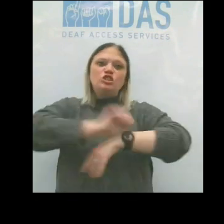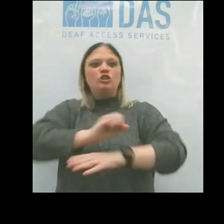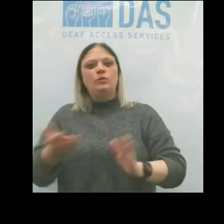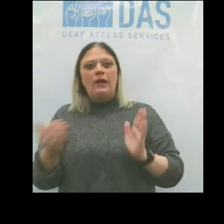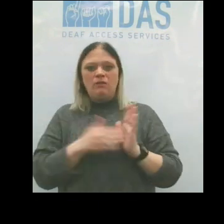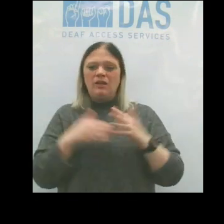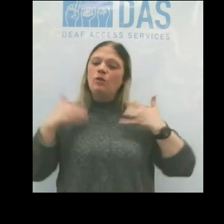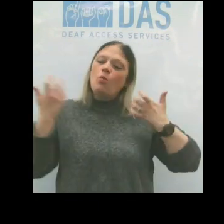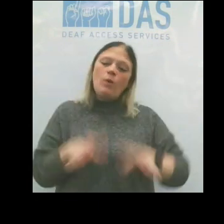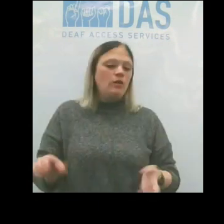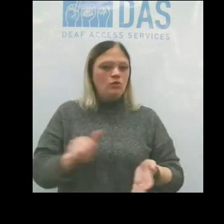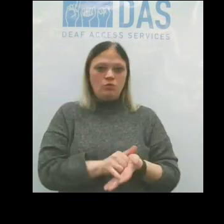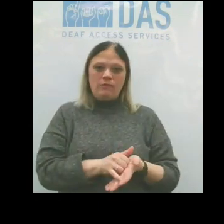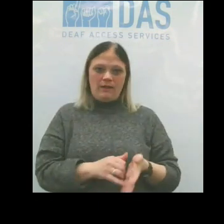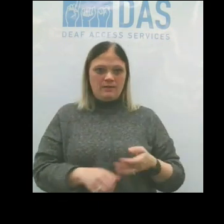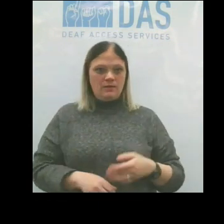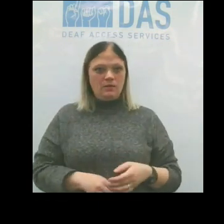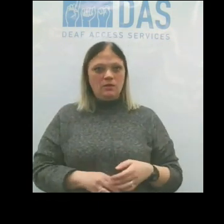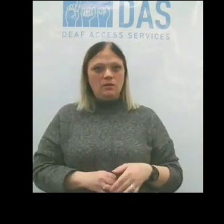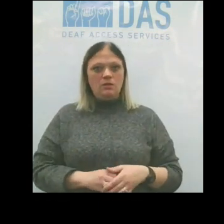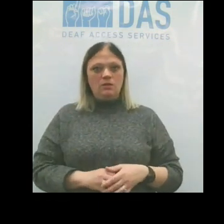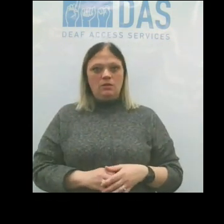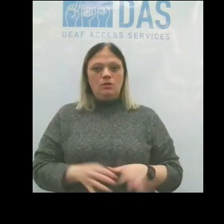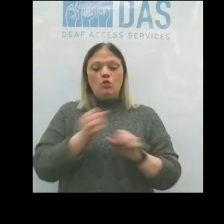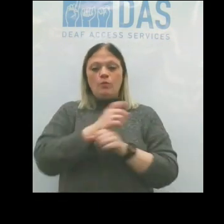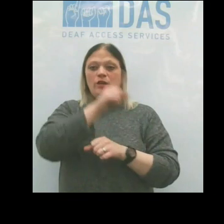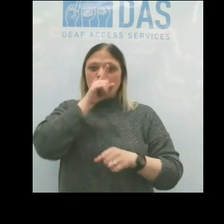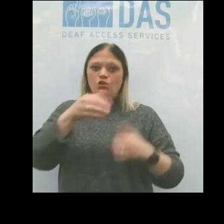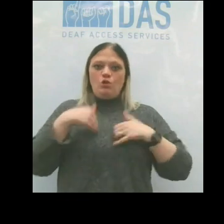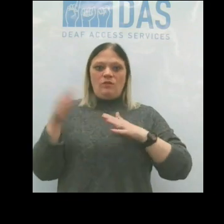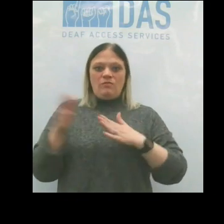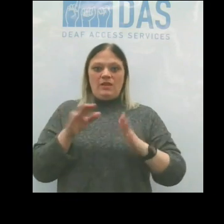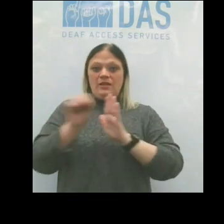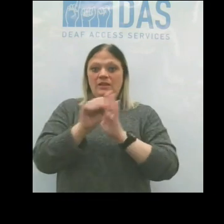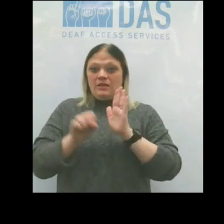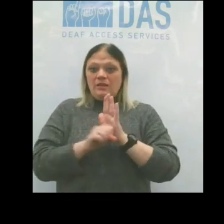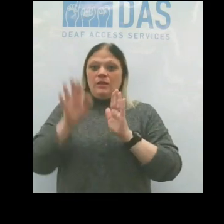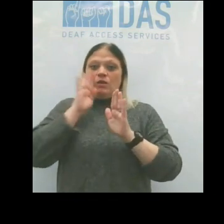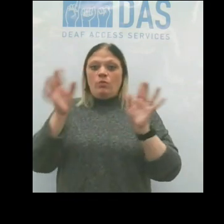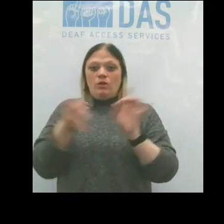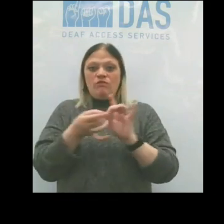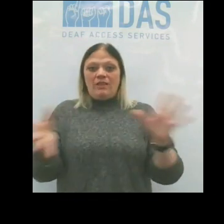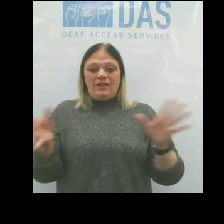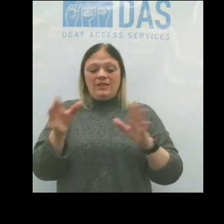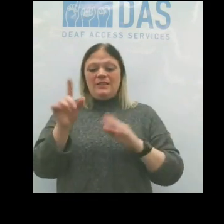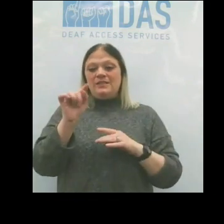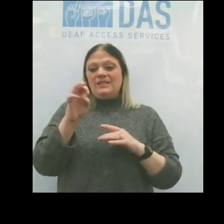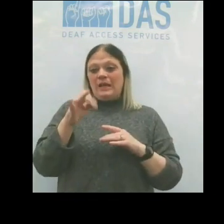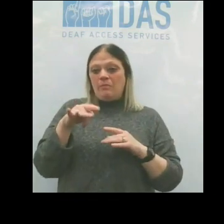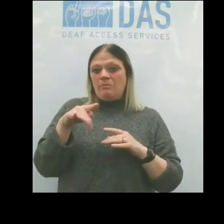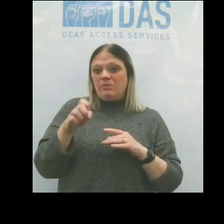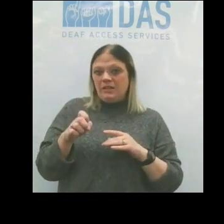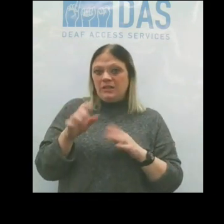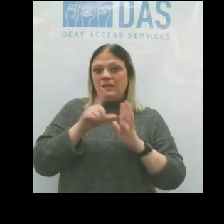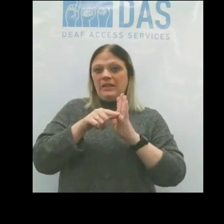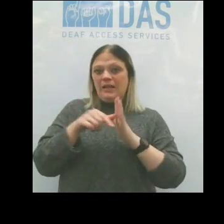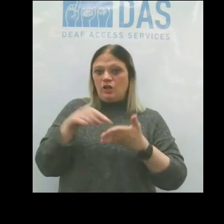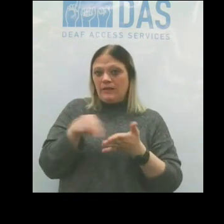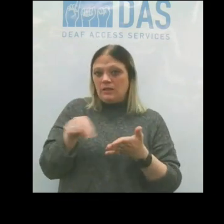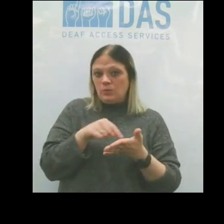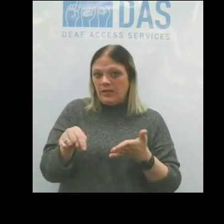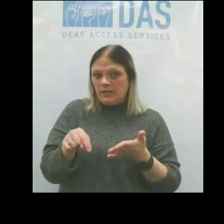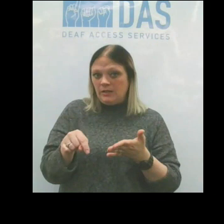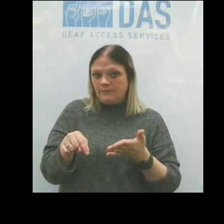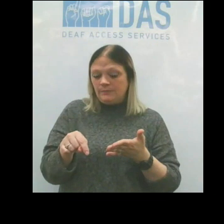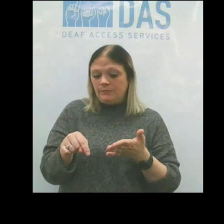none of us want to do that. So make certain you get your plan. The state is going to release the template of what that plan should look like a little later this week.